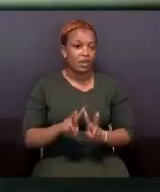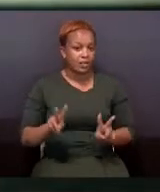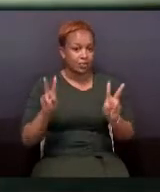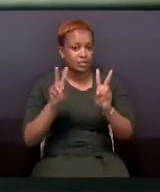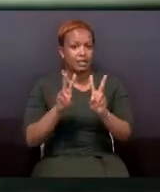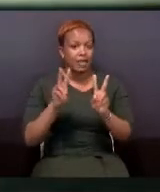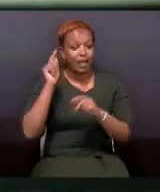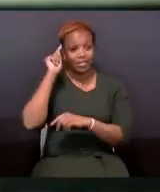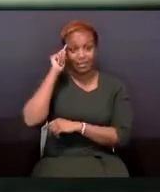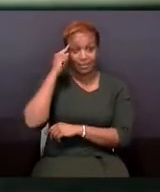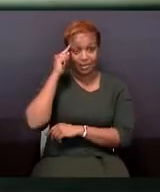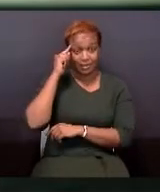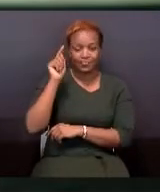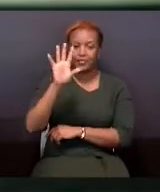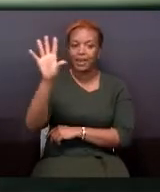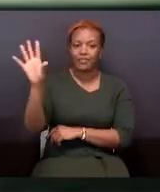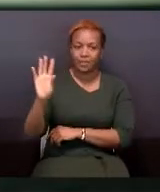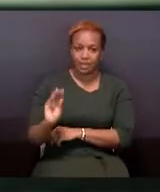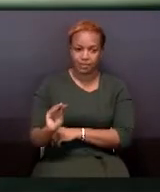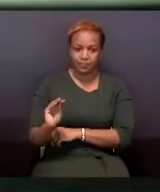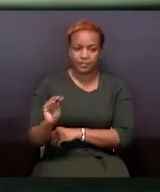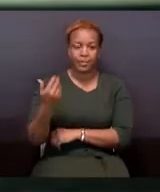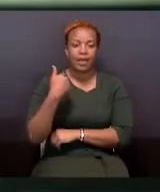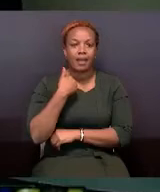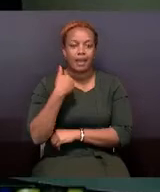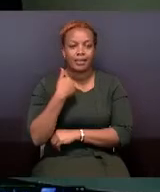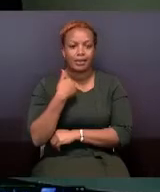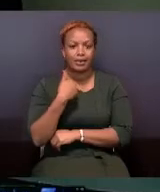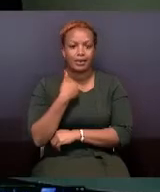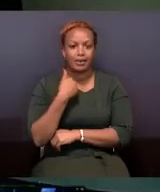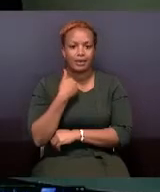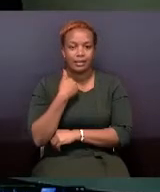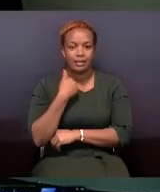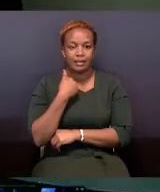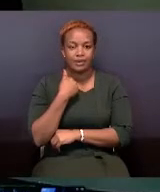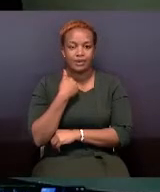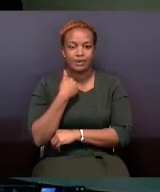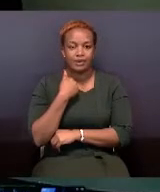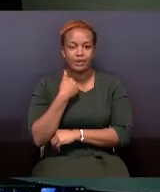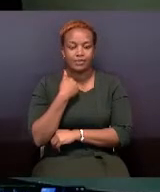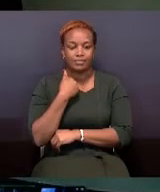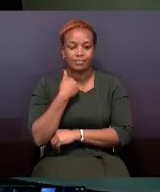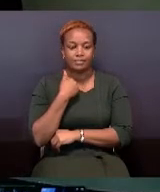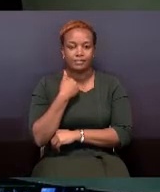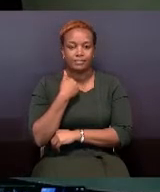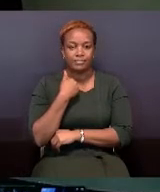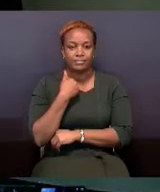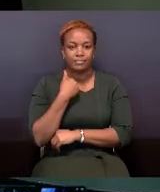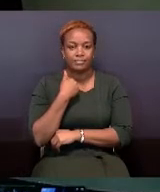think Africa has had and has values.